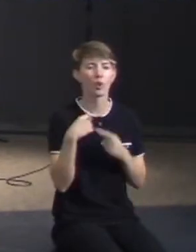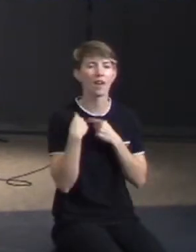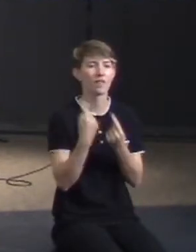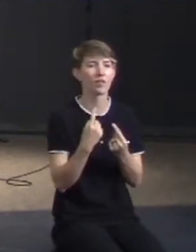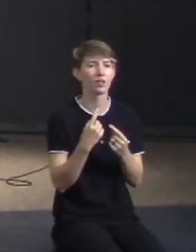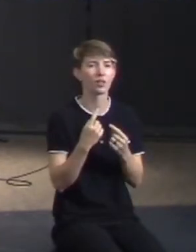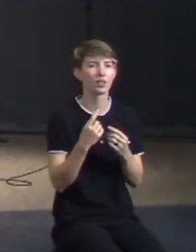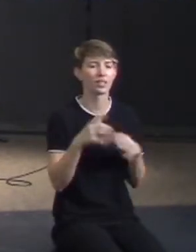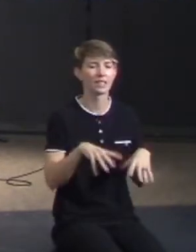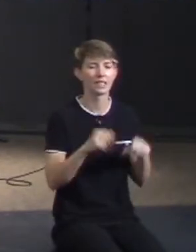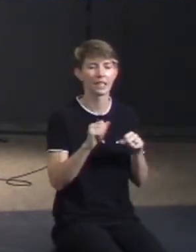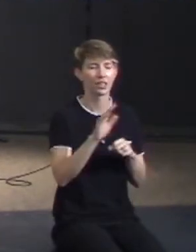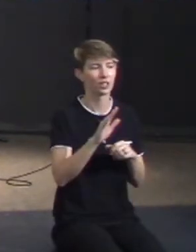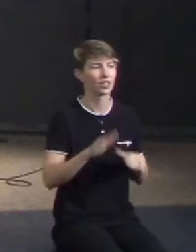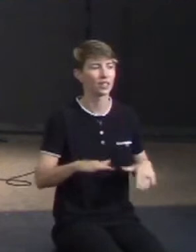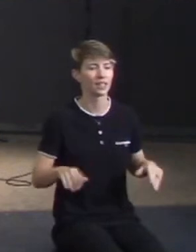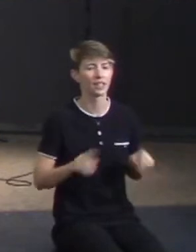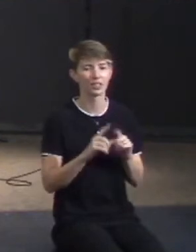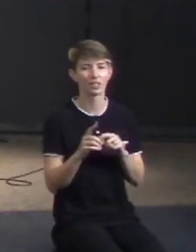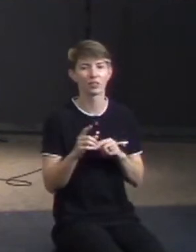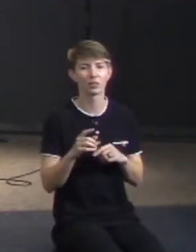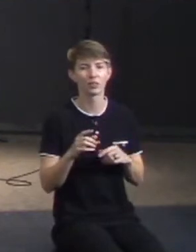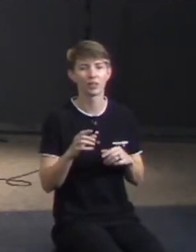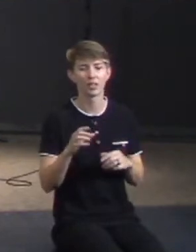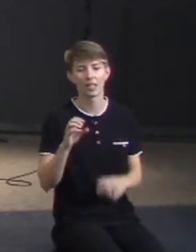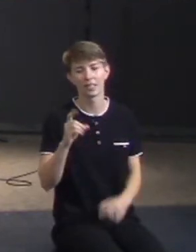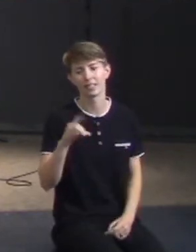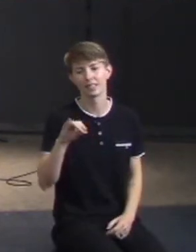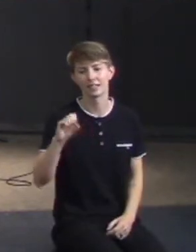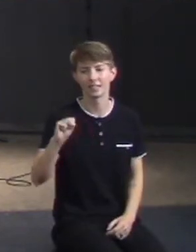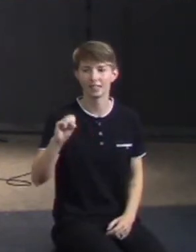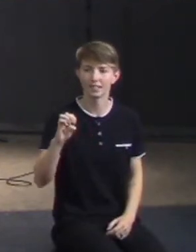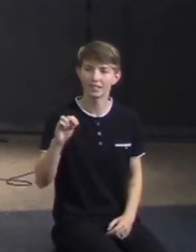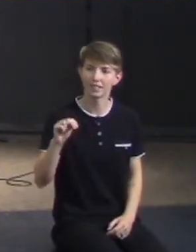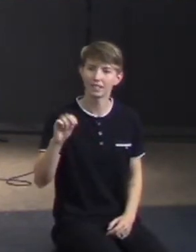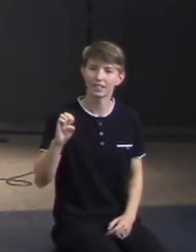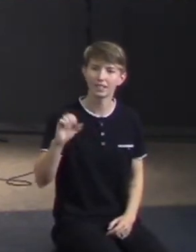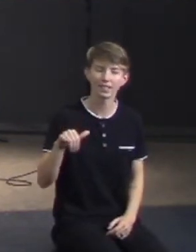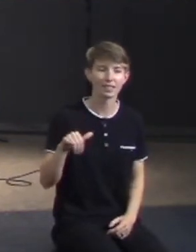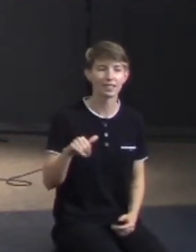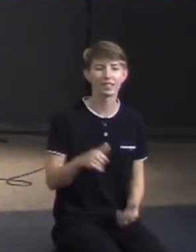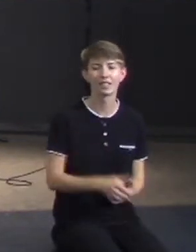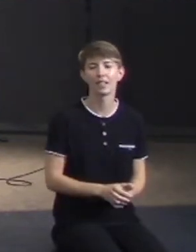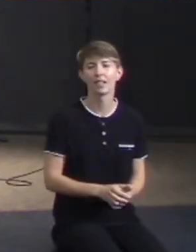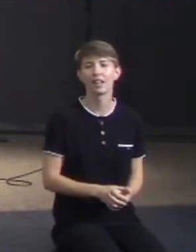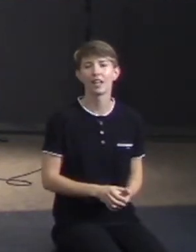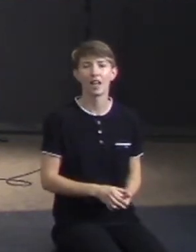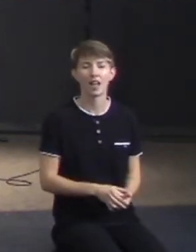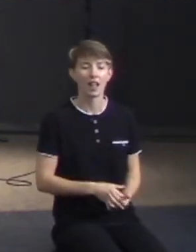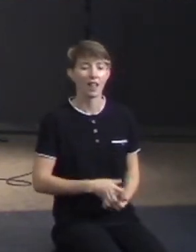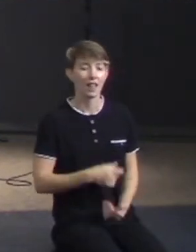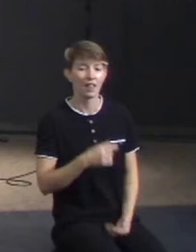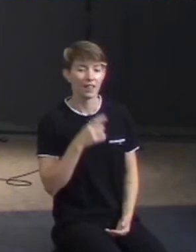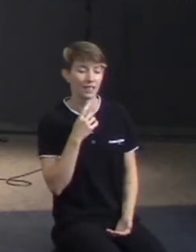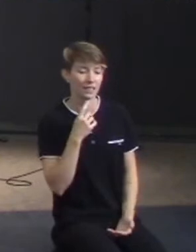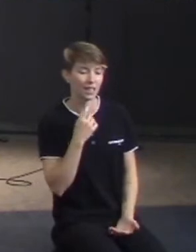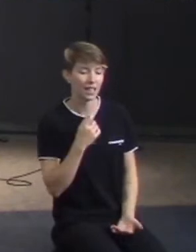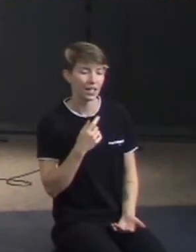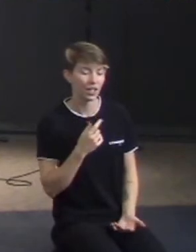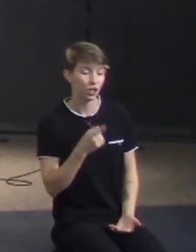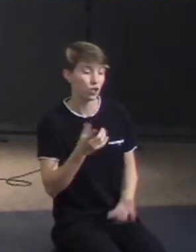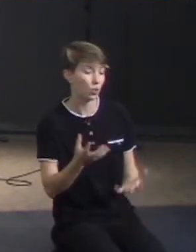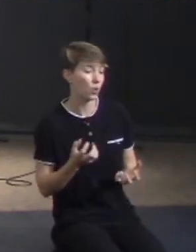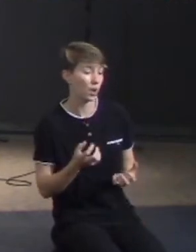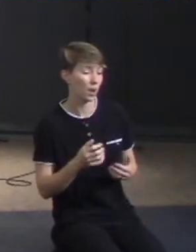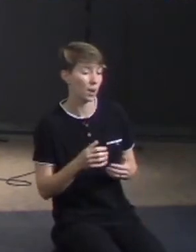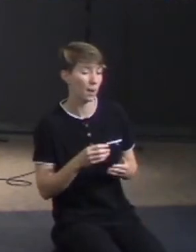or Disneyland, you know exactly what I'm talking about. You get to the gate and they said, hey, would you like to buy a fast pass?